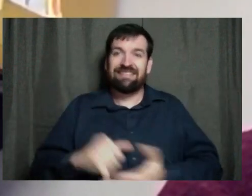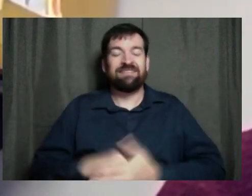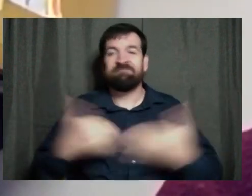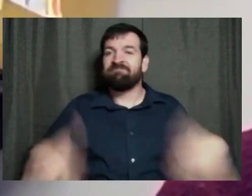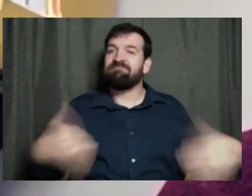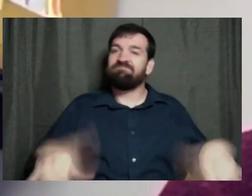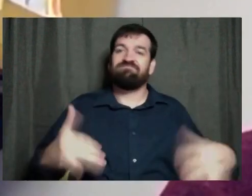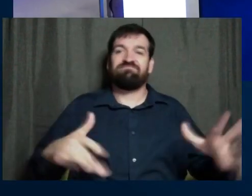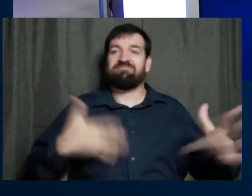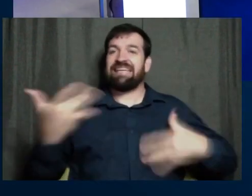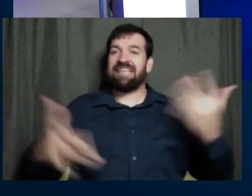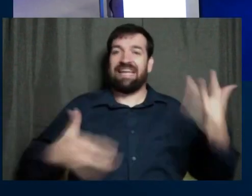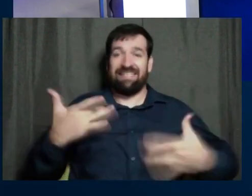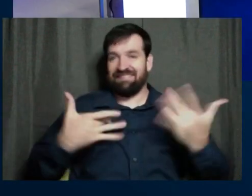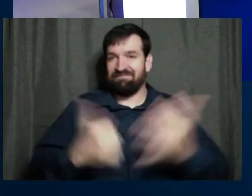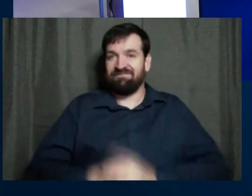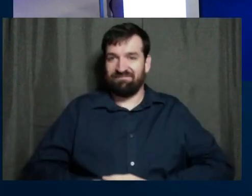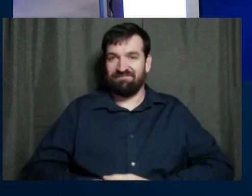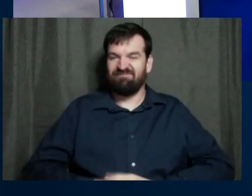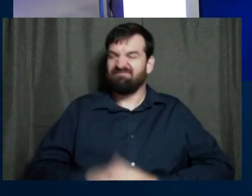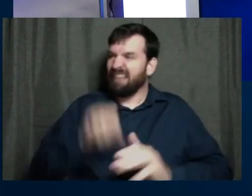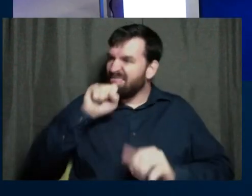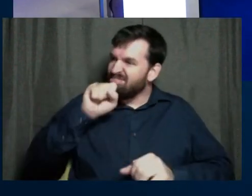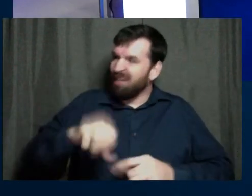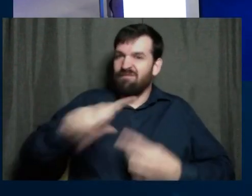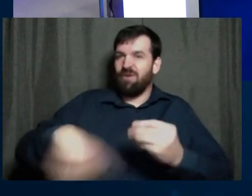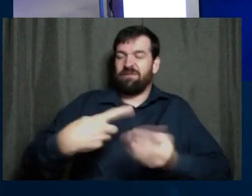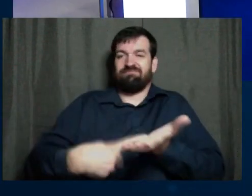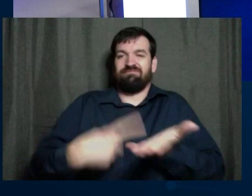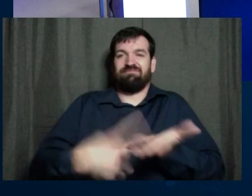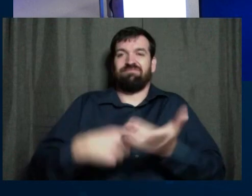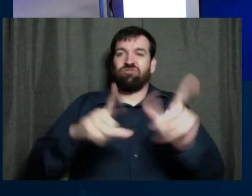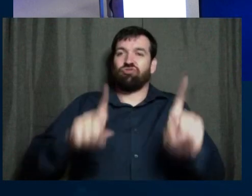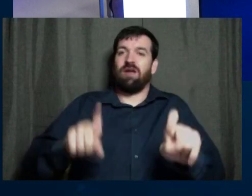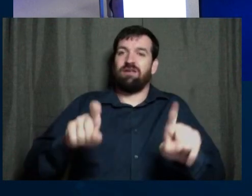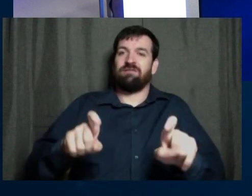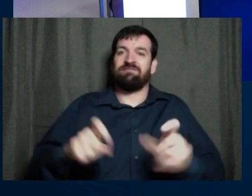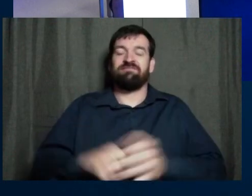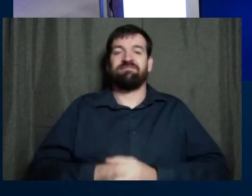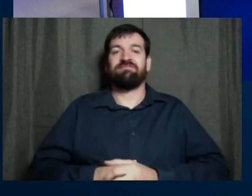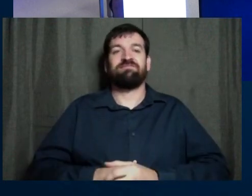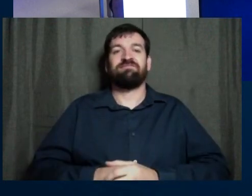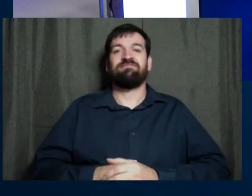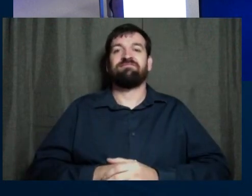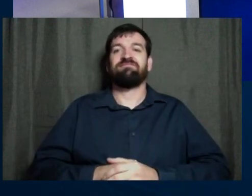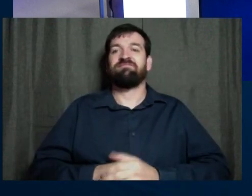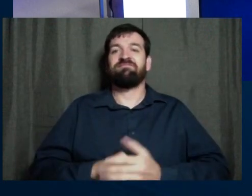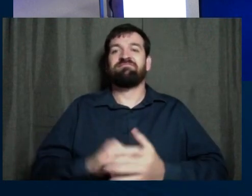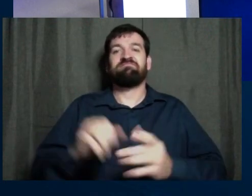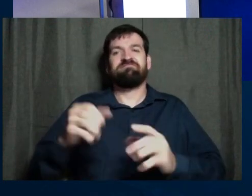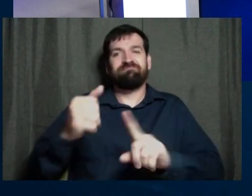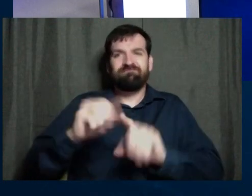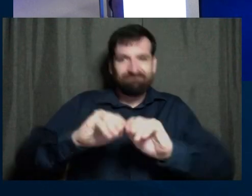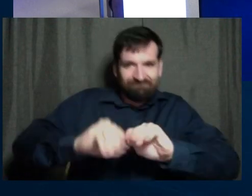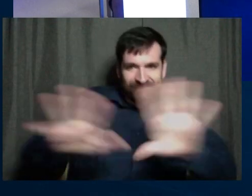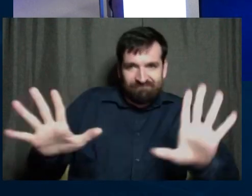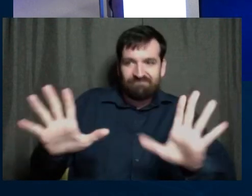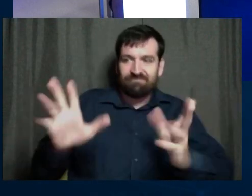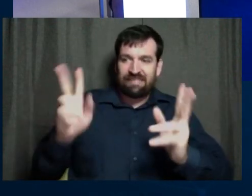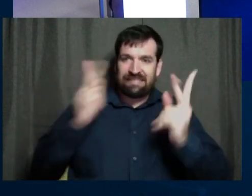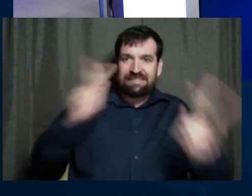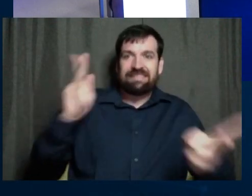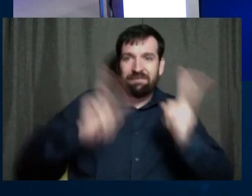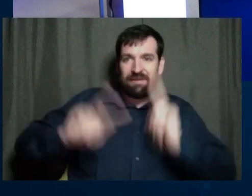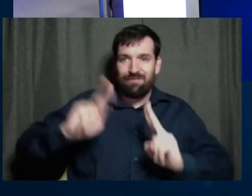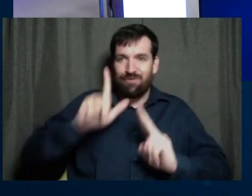exciting for me to hear. I love it when we talk about trials, because it kind of demystifies what they're about, and then we get to see people who have been through them, and we get to